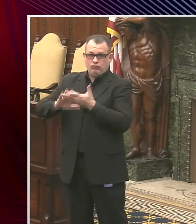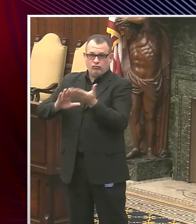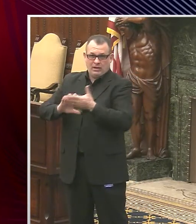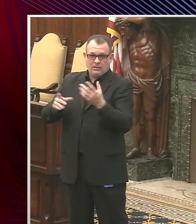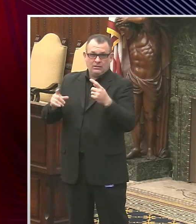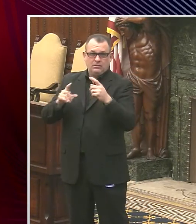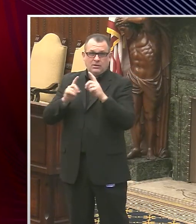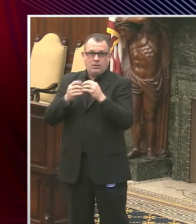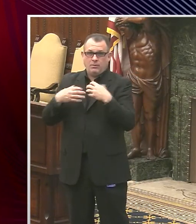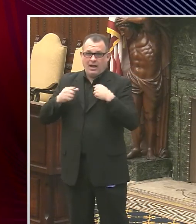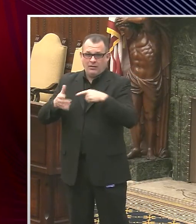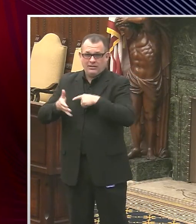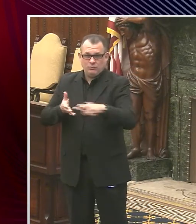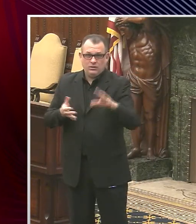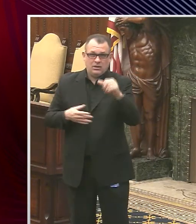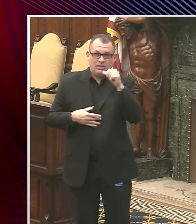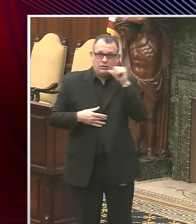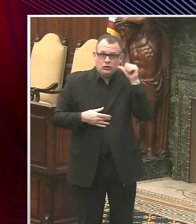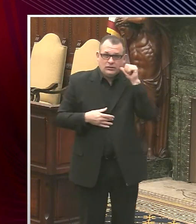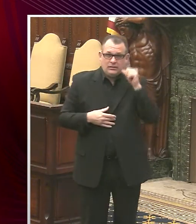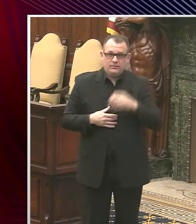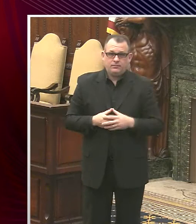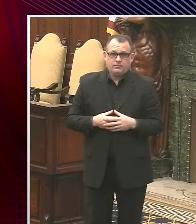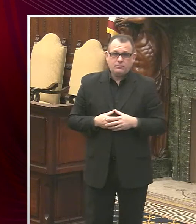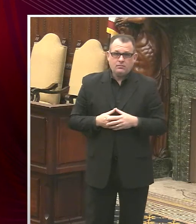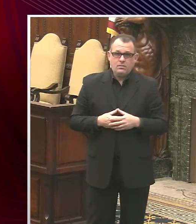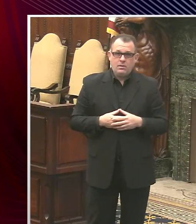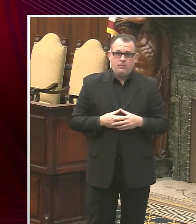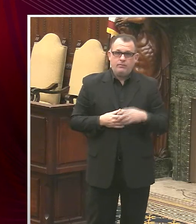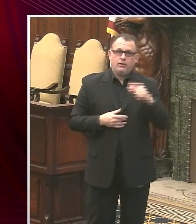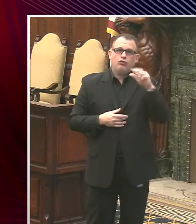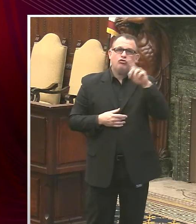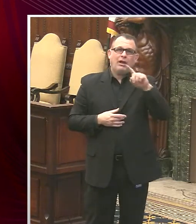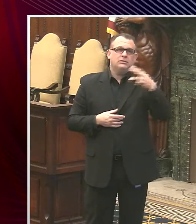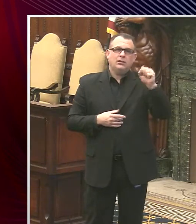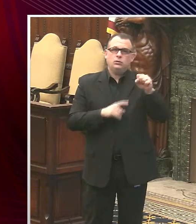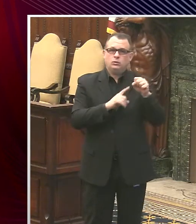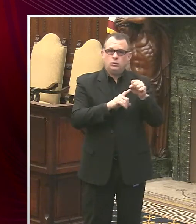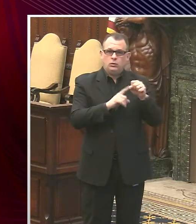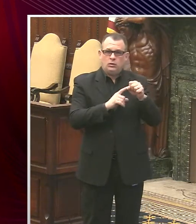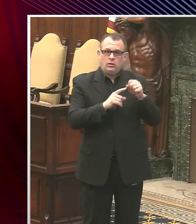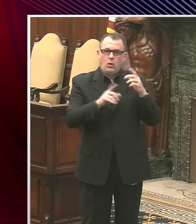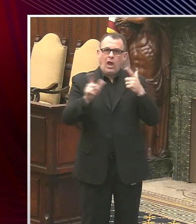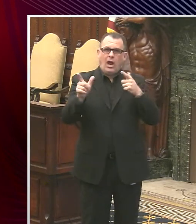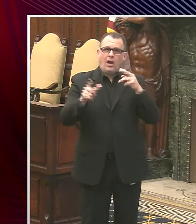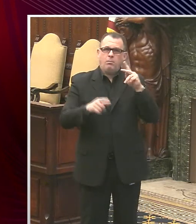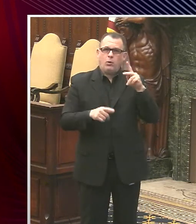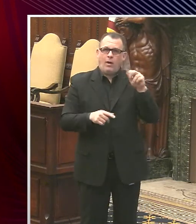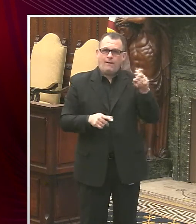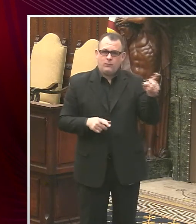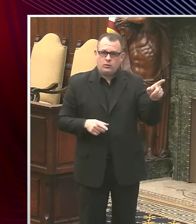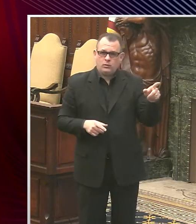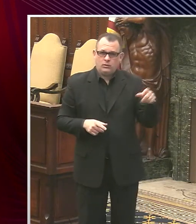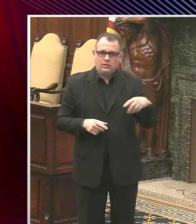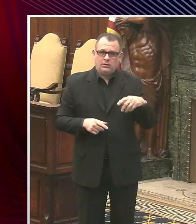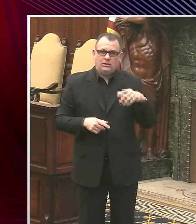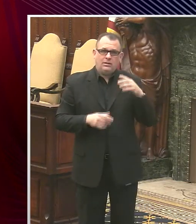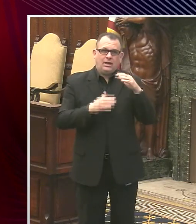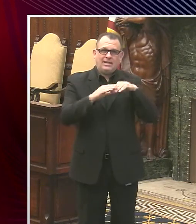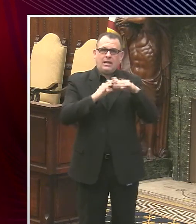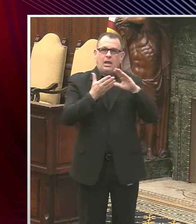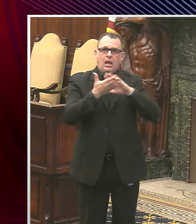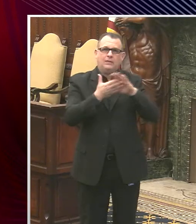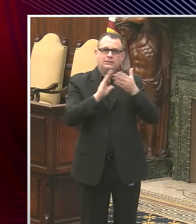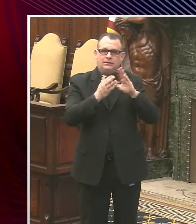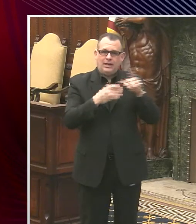week. Yesterday, we were at Simon Gratz High School at 1798 West Hunting Park in Nicetown. Tomorrow, we'll be at the